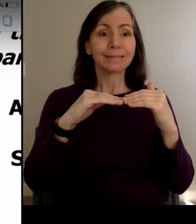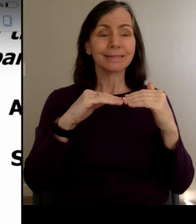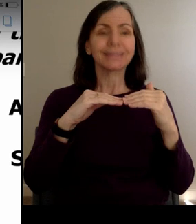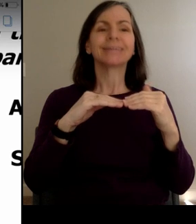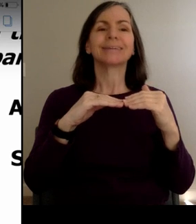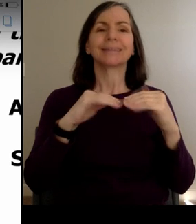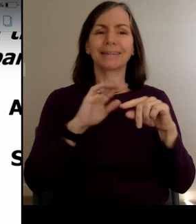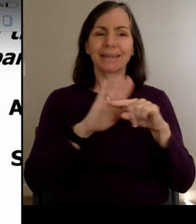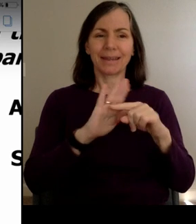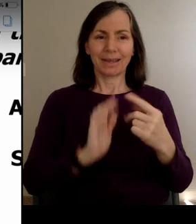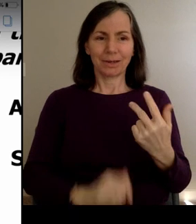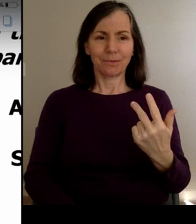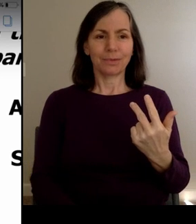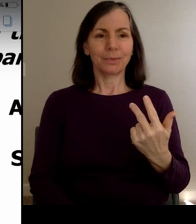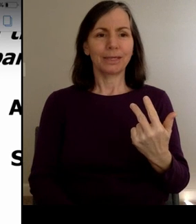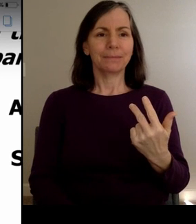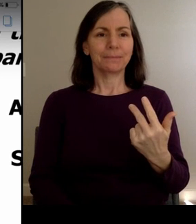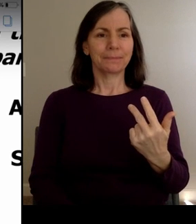negative 3.